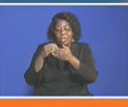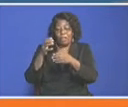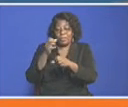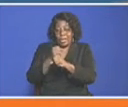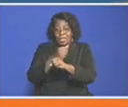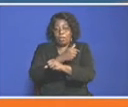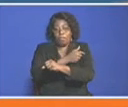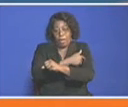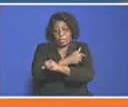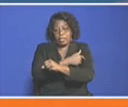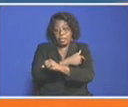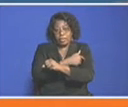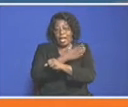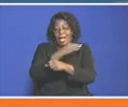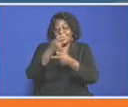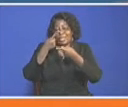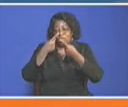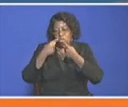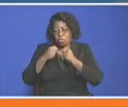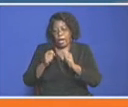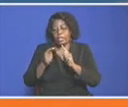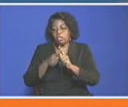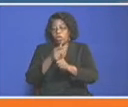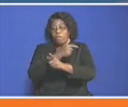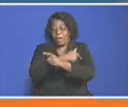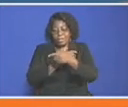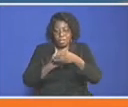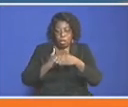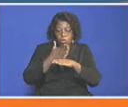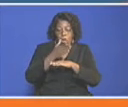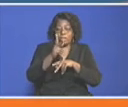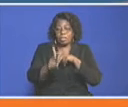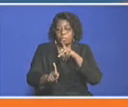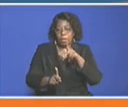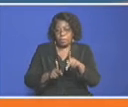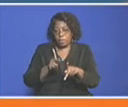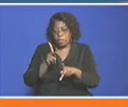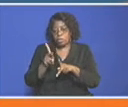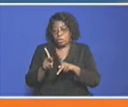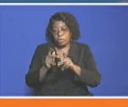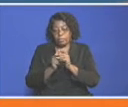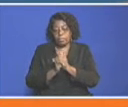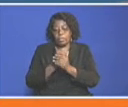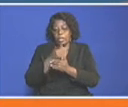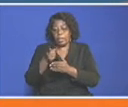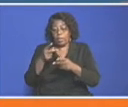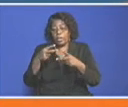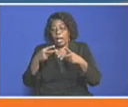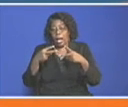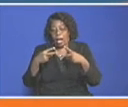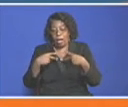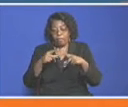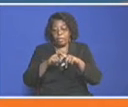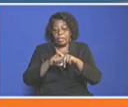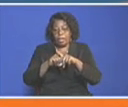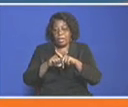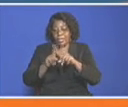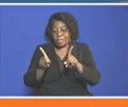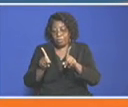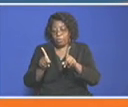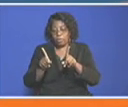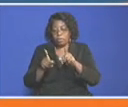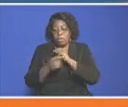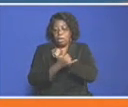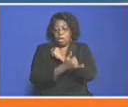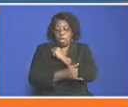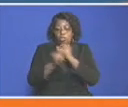vaccine and they're trying to vaccinate across the population, they would have, and different countries have chosen